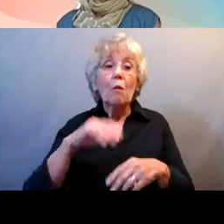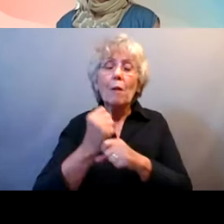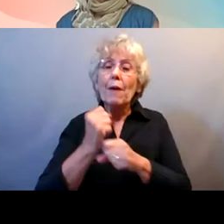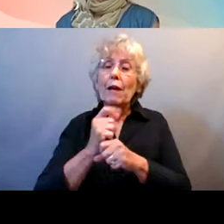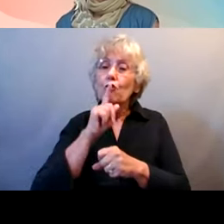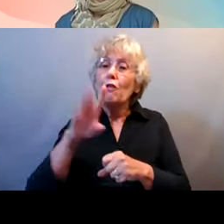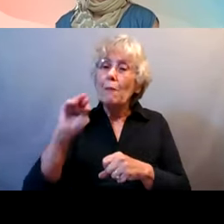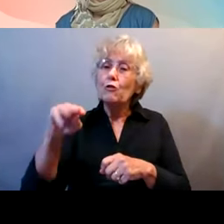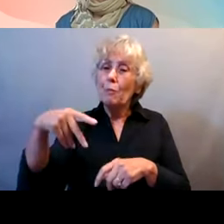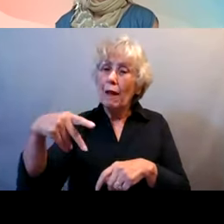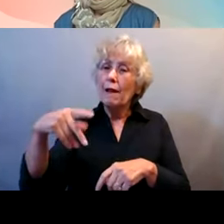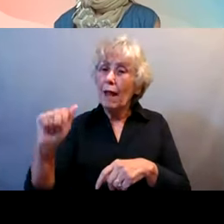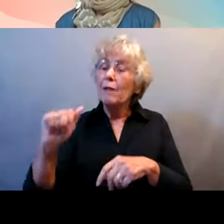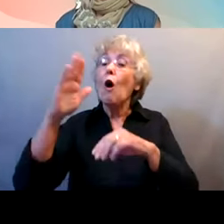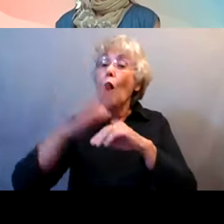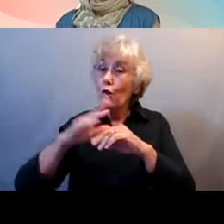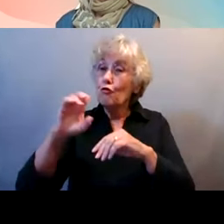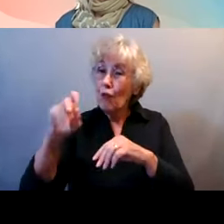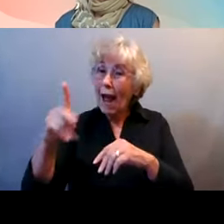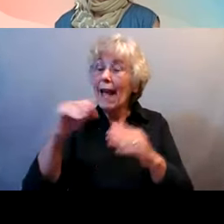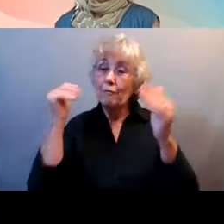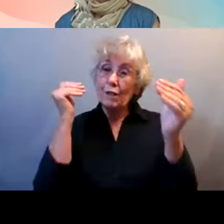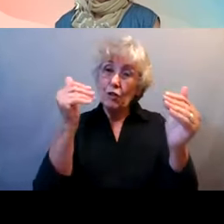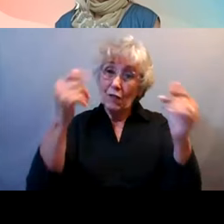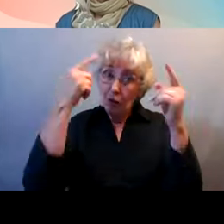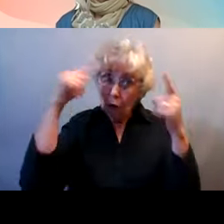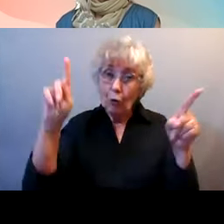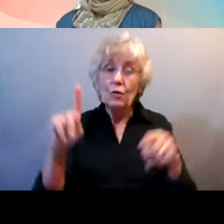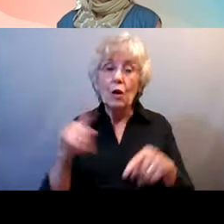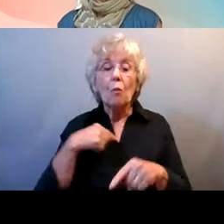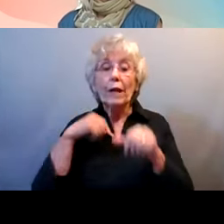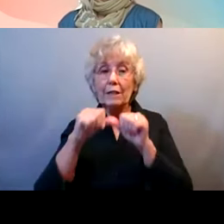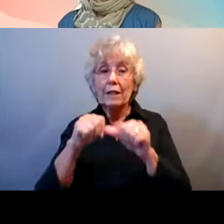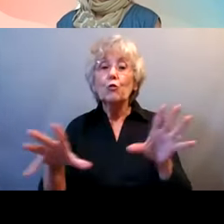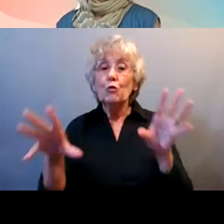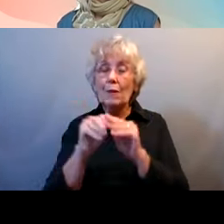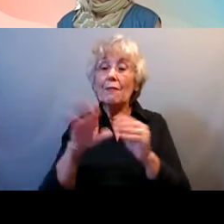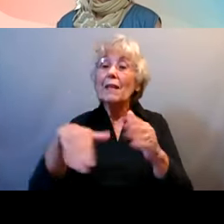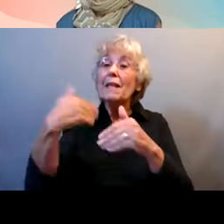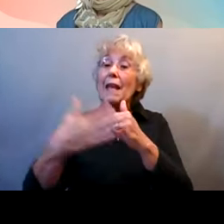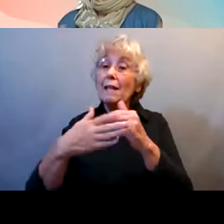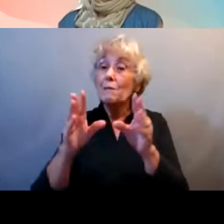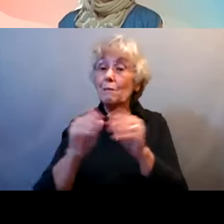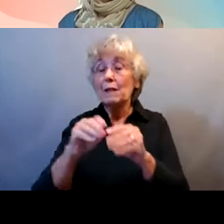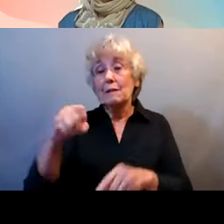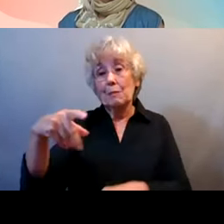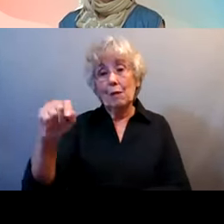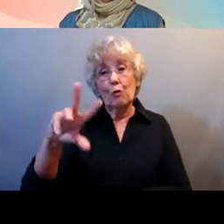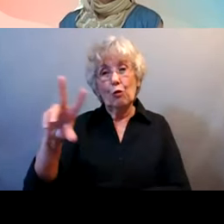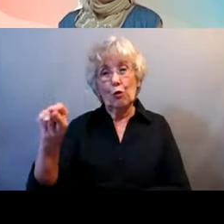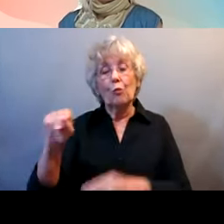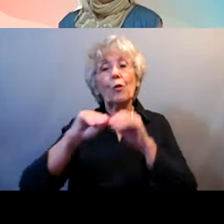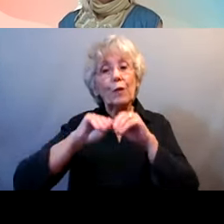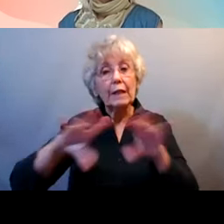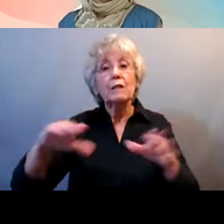on track and achieving our goals. The cabinet work group continues to meet. Our next meeting is September 30th. We released that progress report